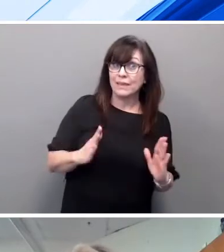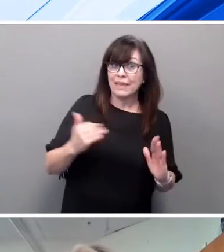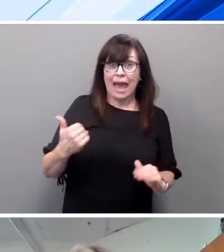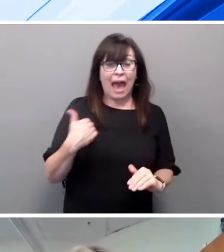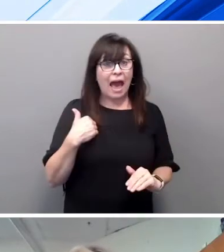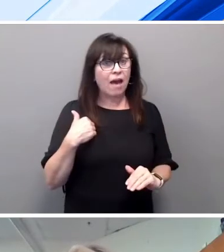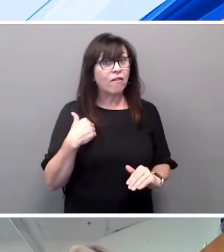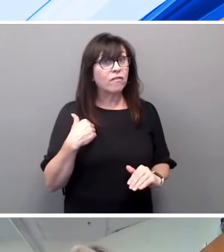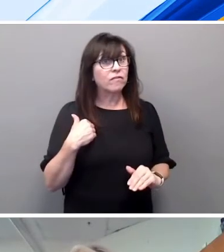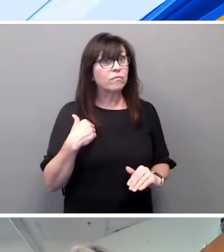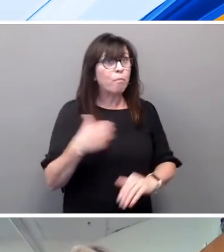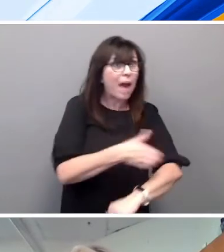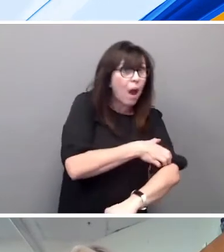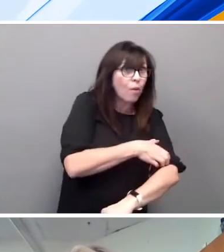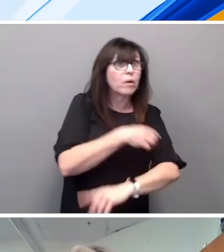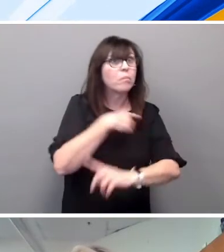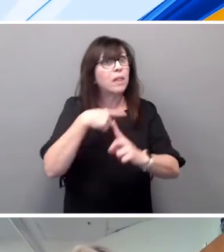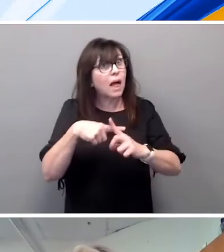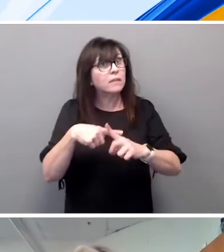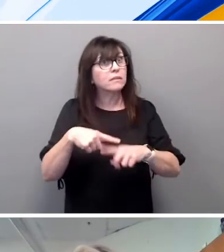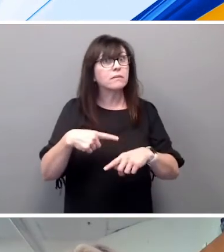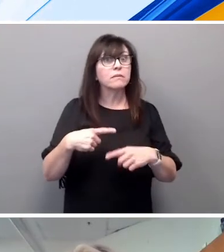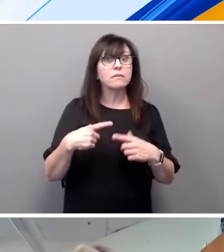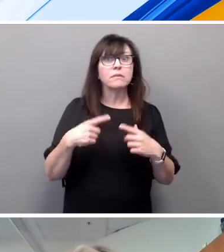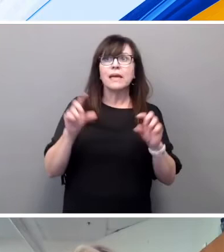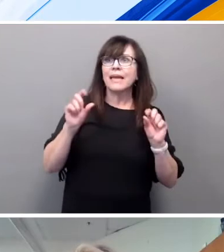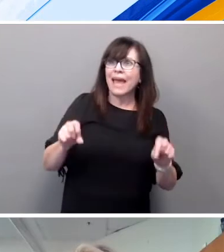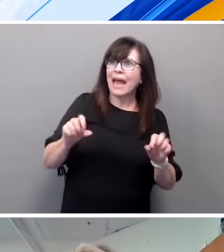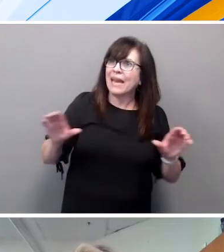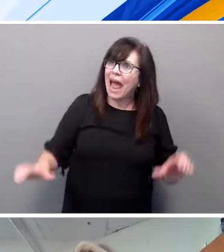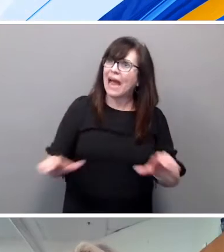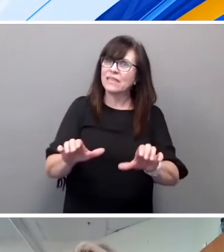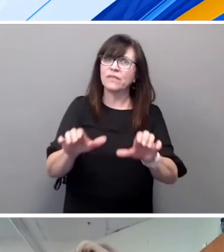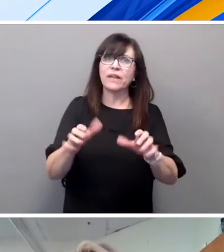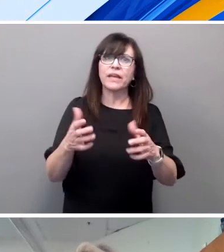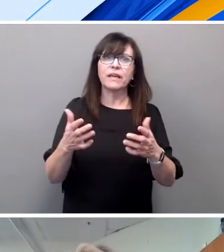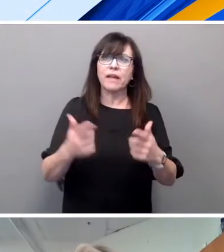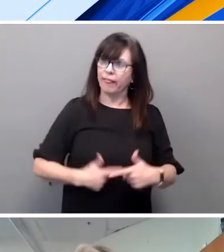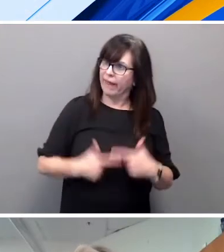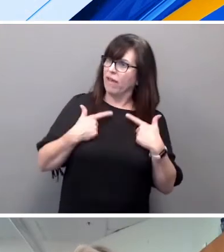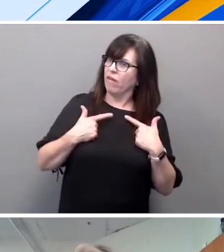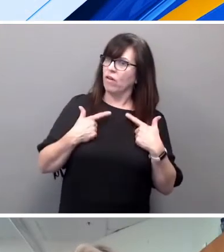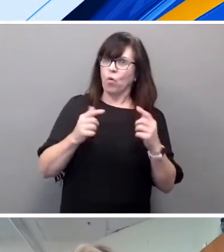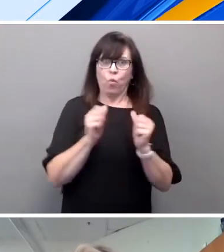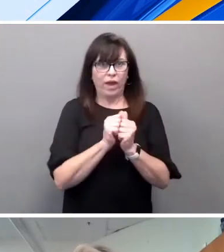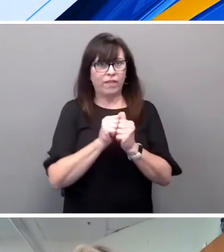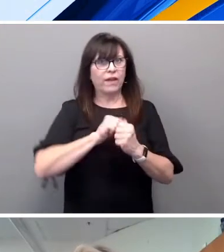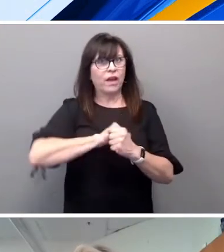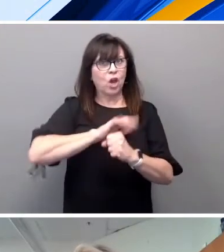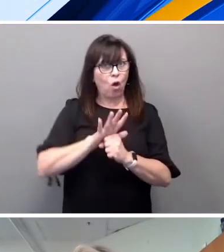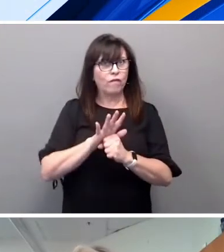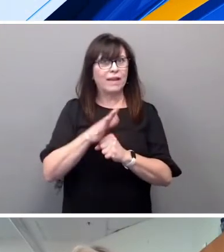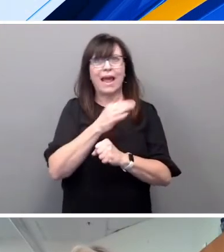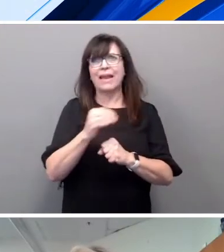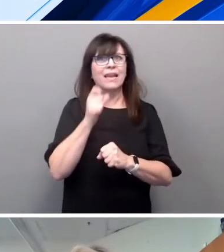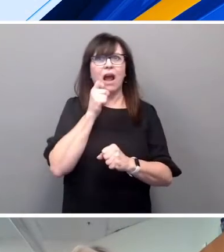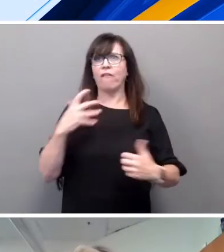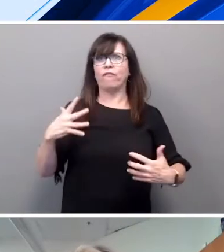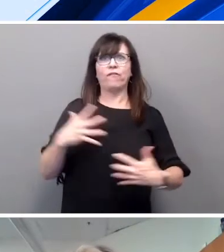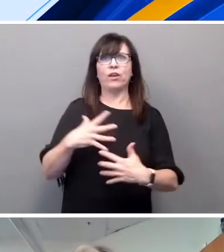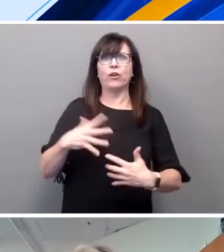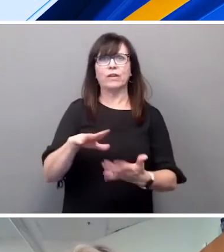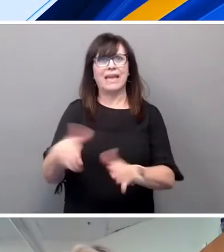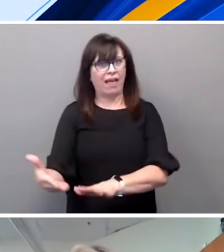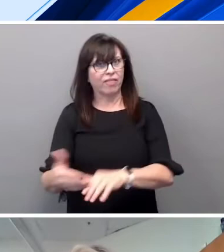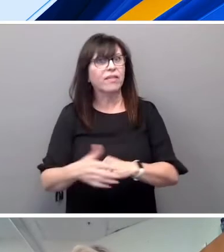voice, but you know, can actively live with COVID and not fear death.